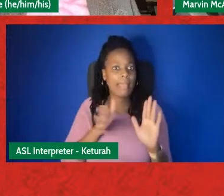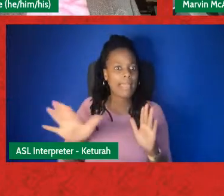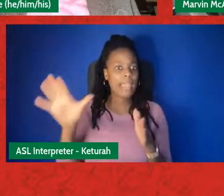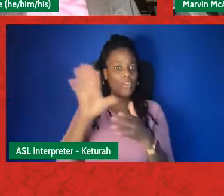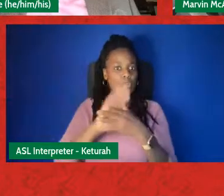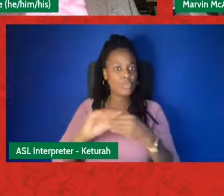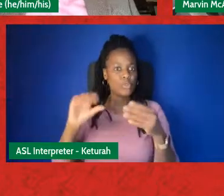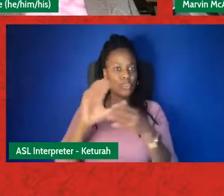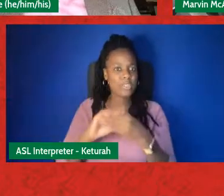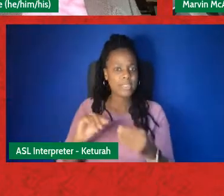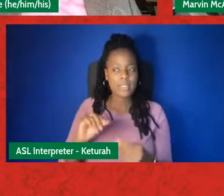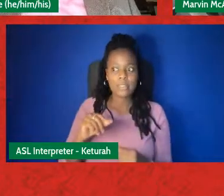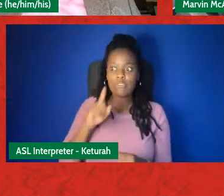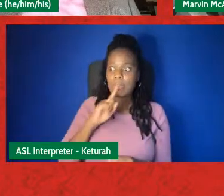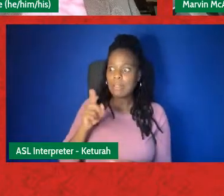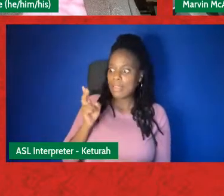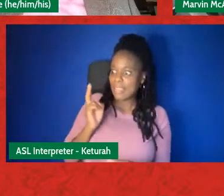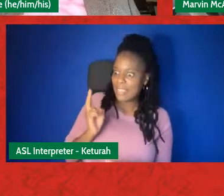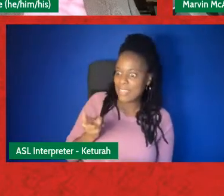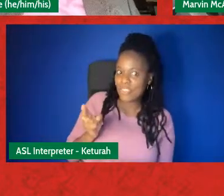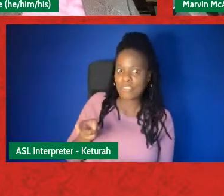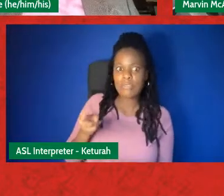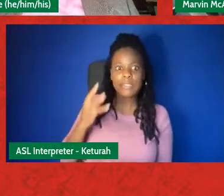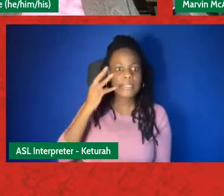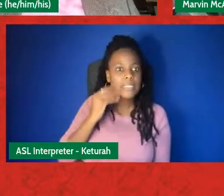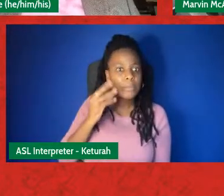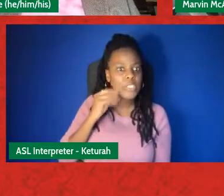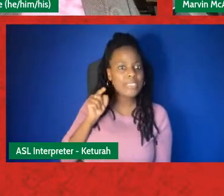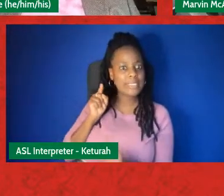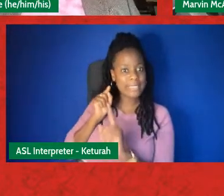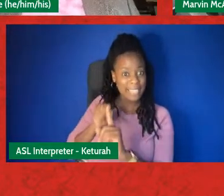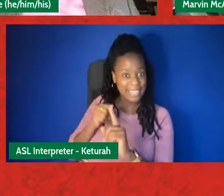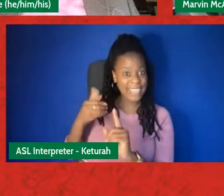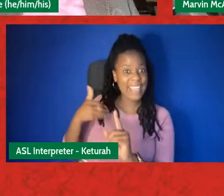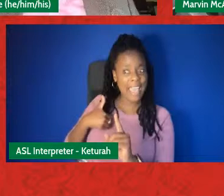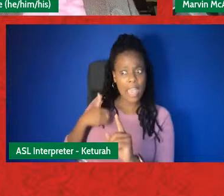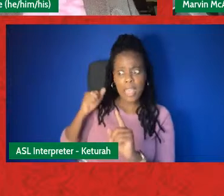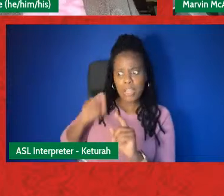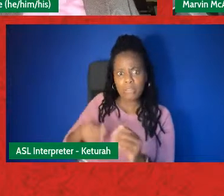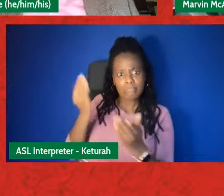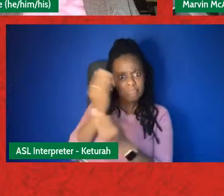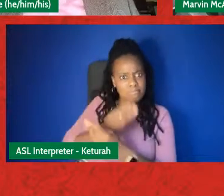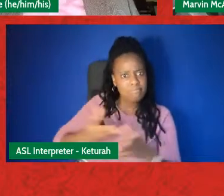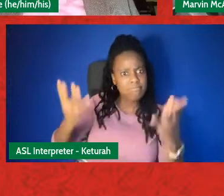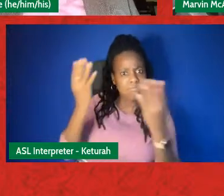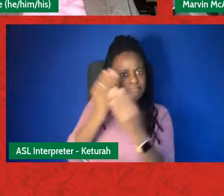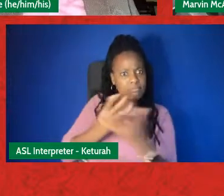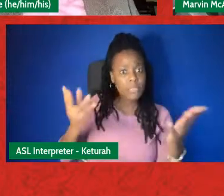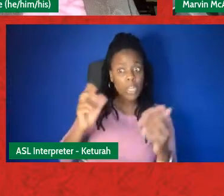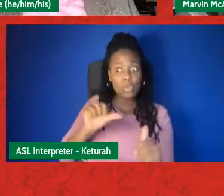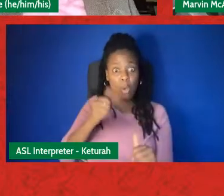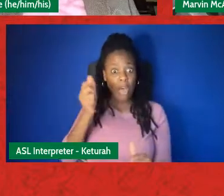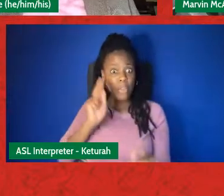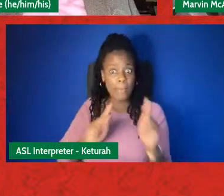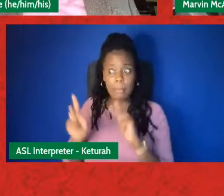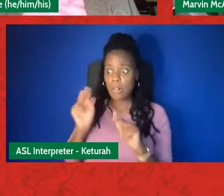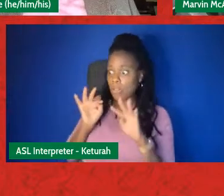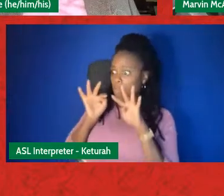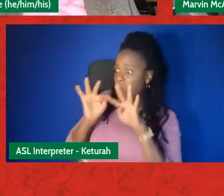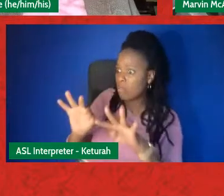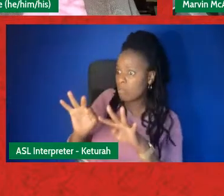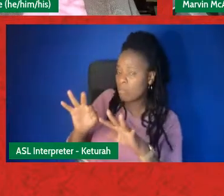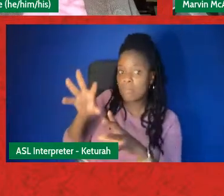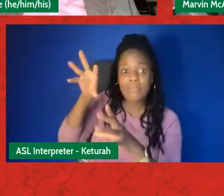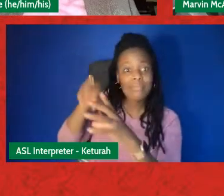that he had and experiences that he had, they could be told and found out in a way so that others could view them and be a part of